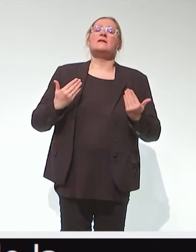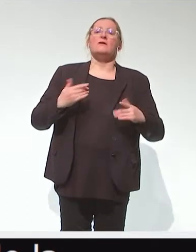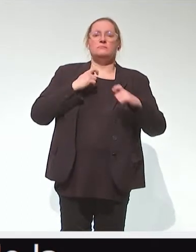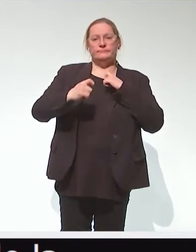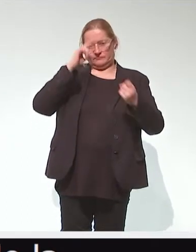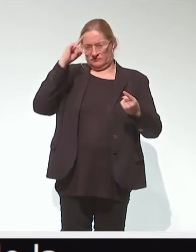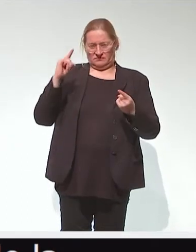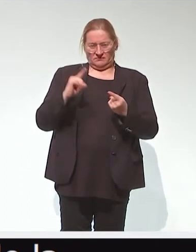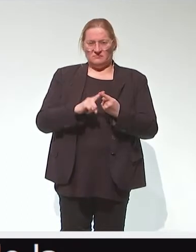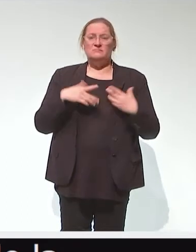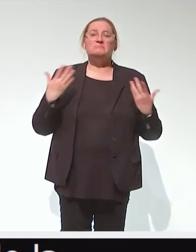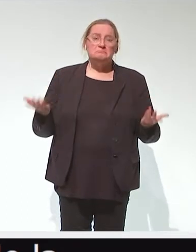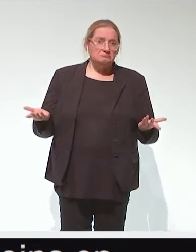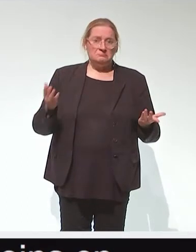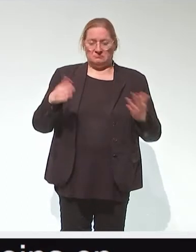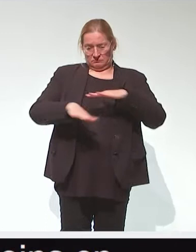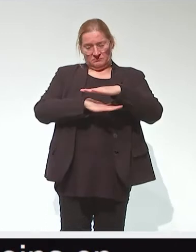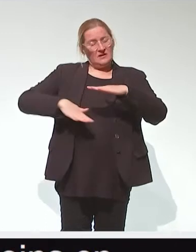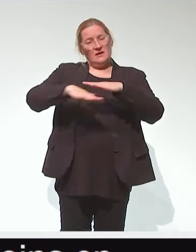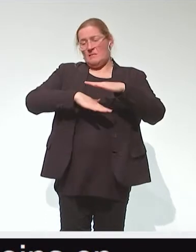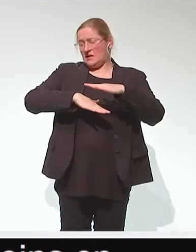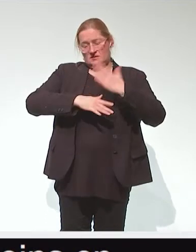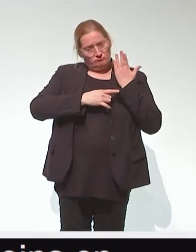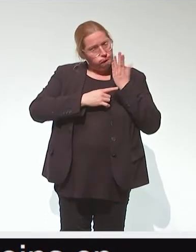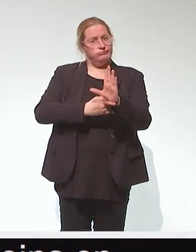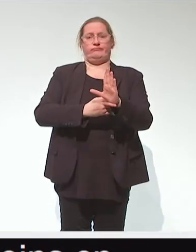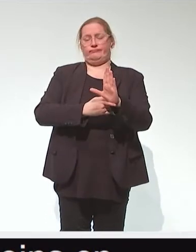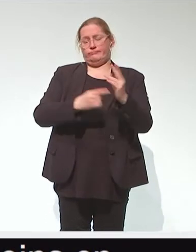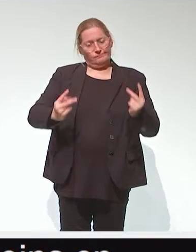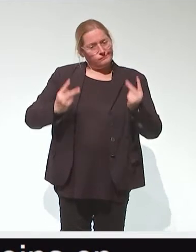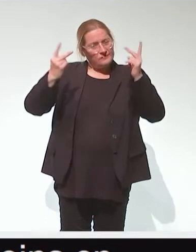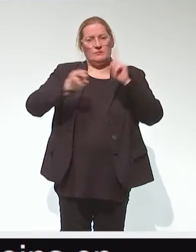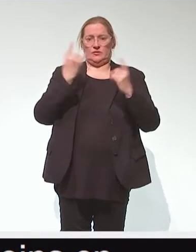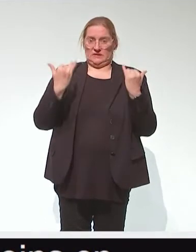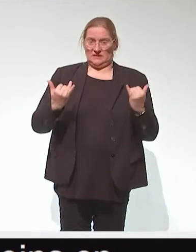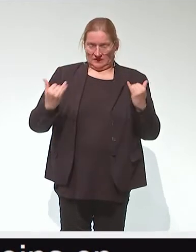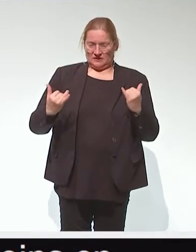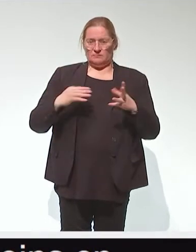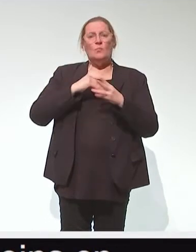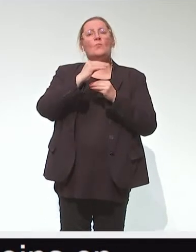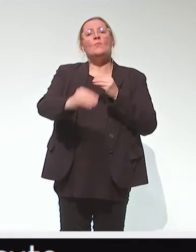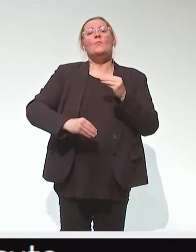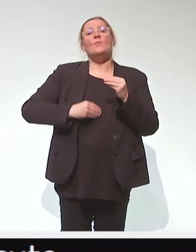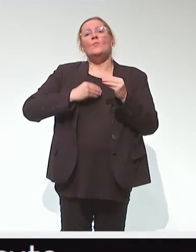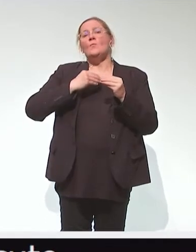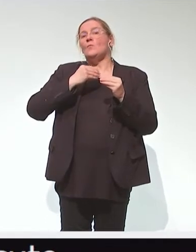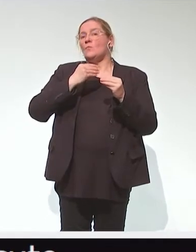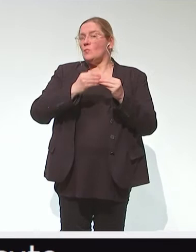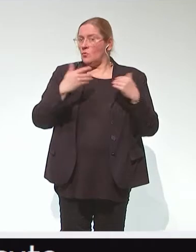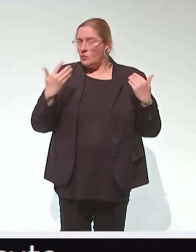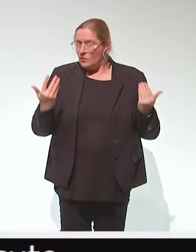and less. Therefore, the topic we're mentioning today has important basic